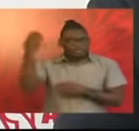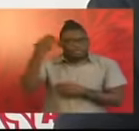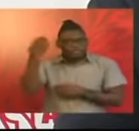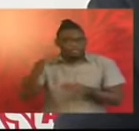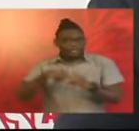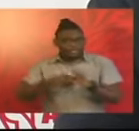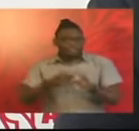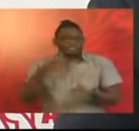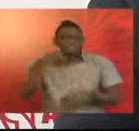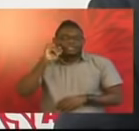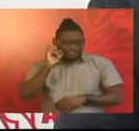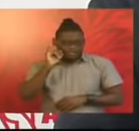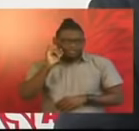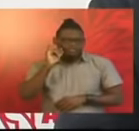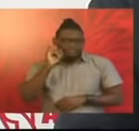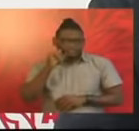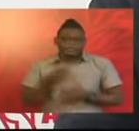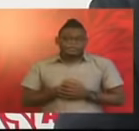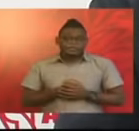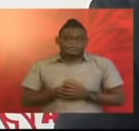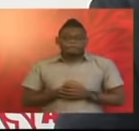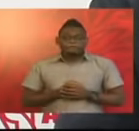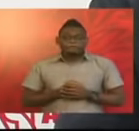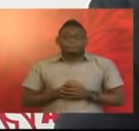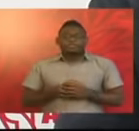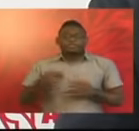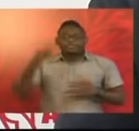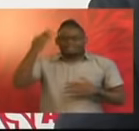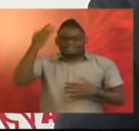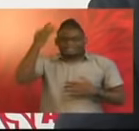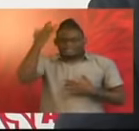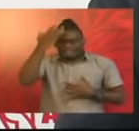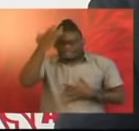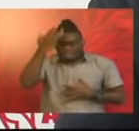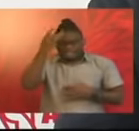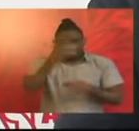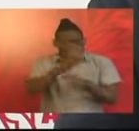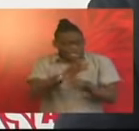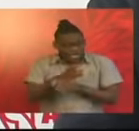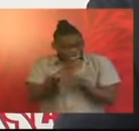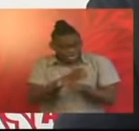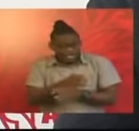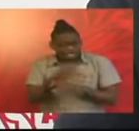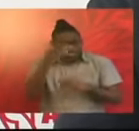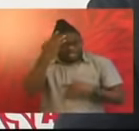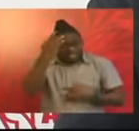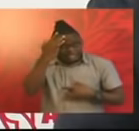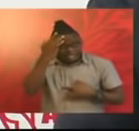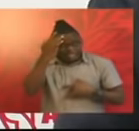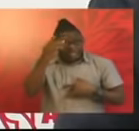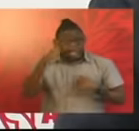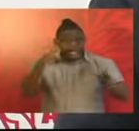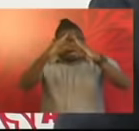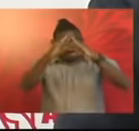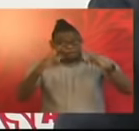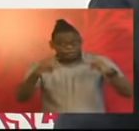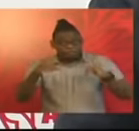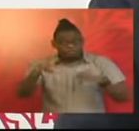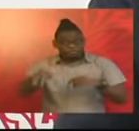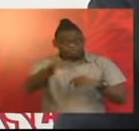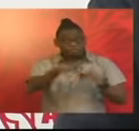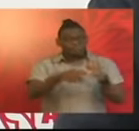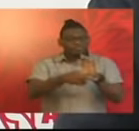critical care boot camp refresher, again, that began on the 18th of,